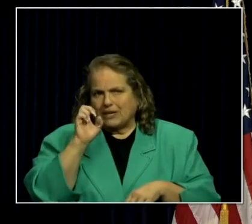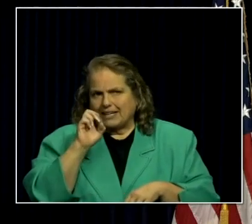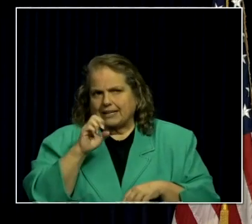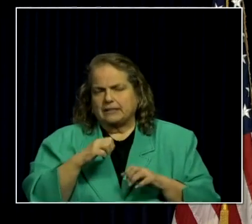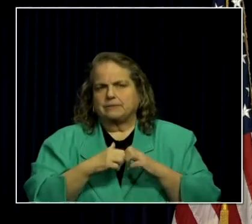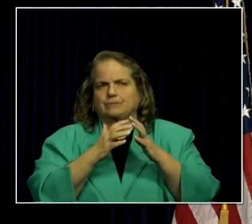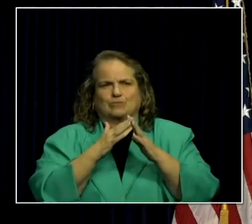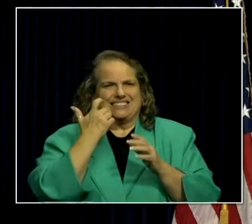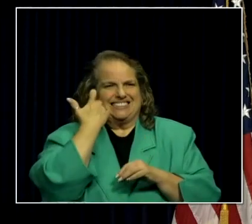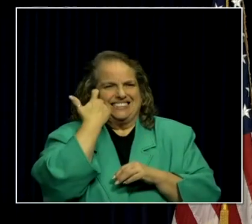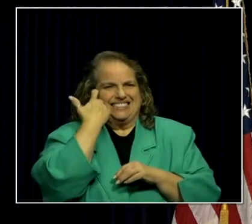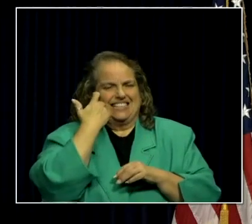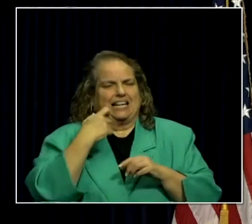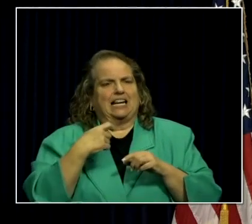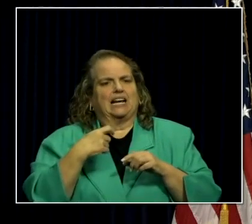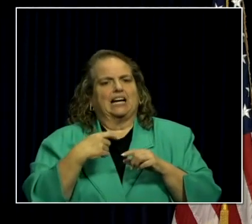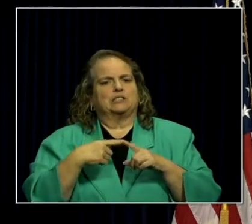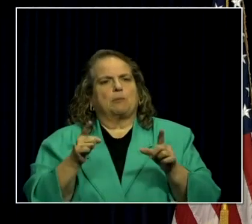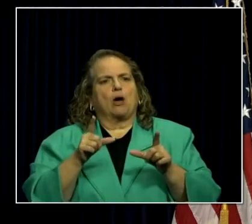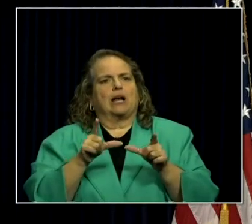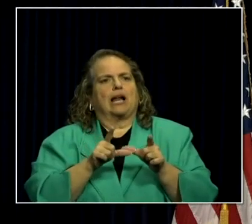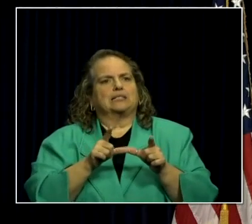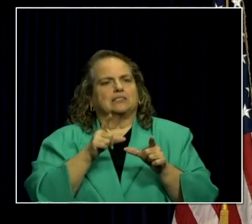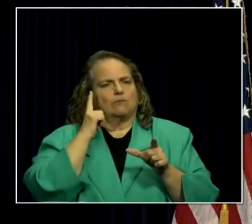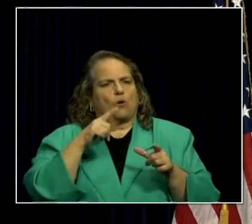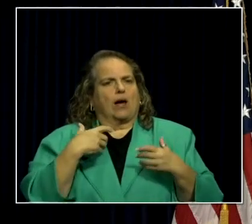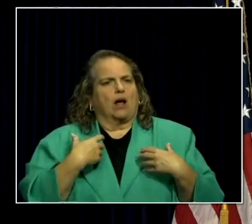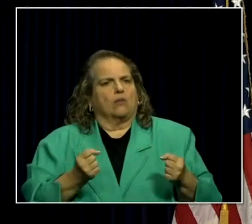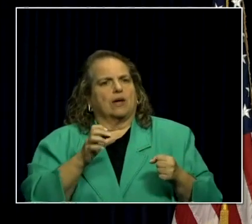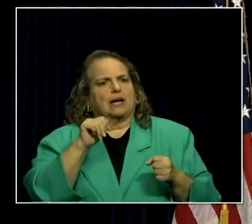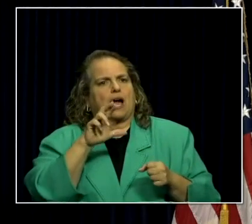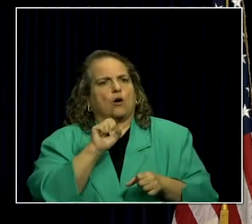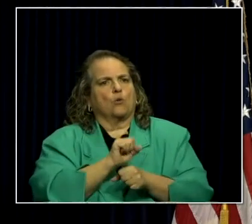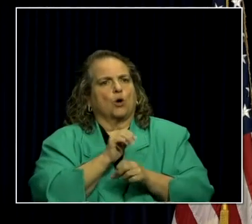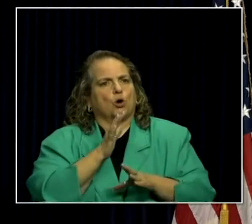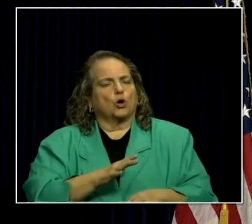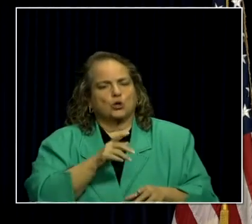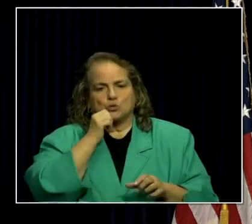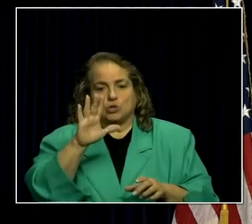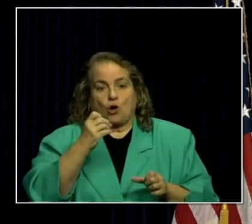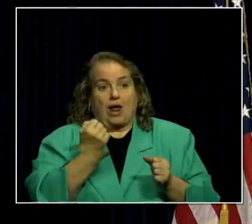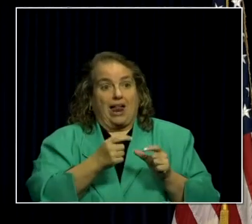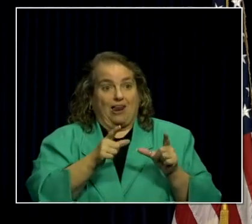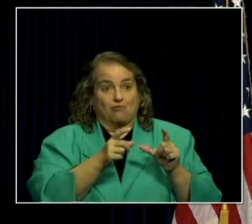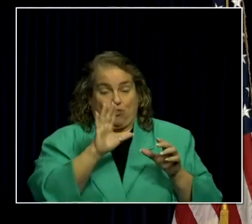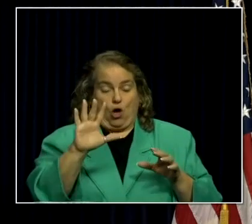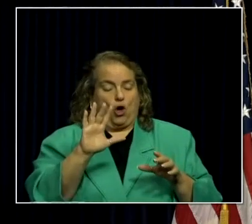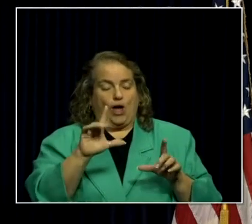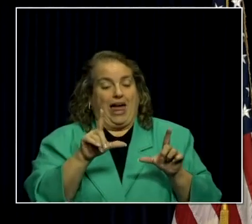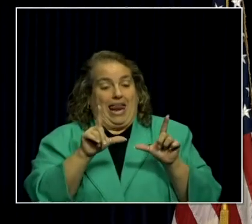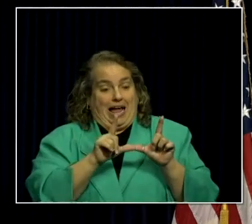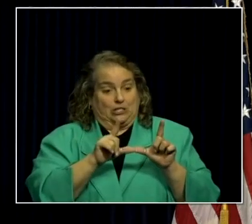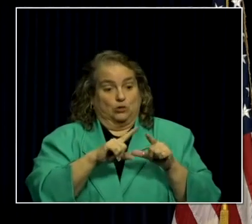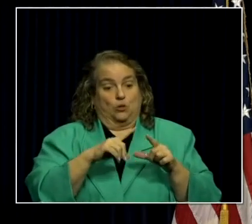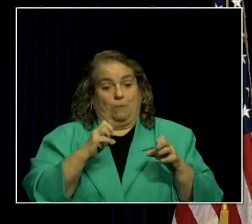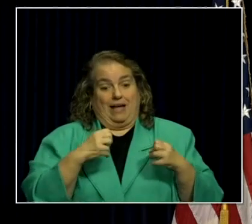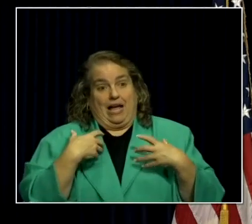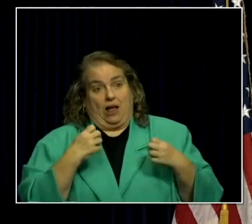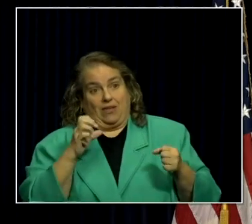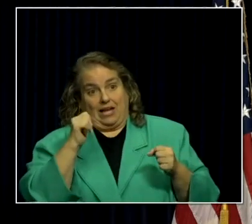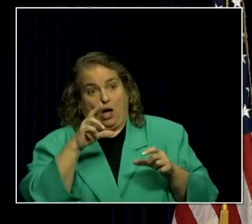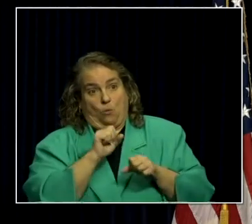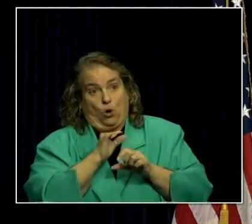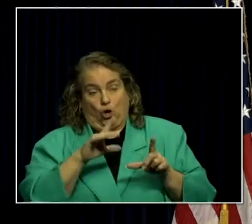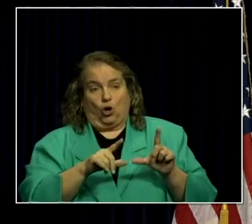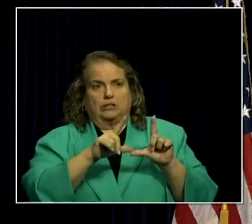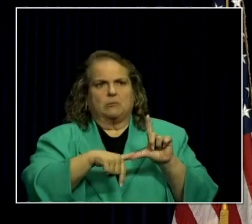recently expired licenses for healthcare workers. We're going through it now. If we're going to have the surge that we believe that we are, we're going to need everybody on deck, and